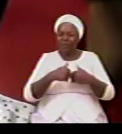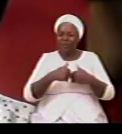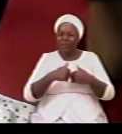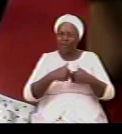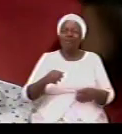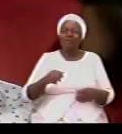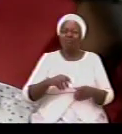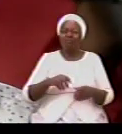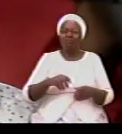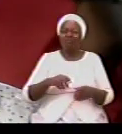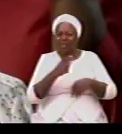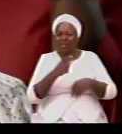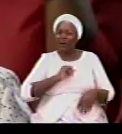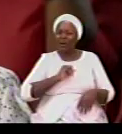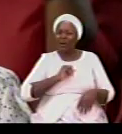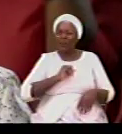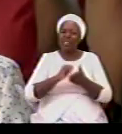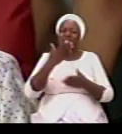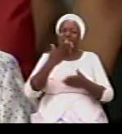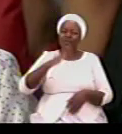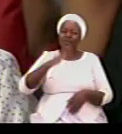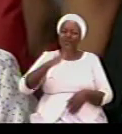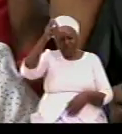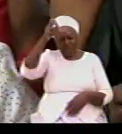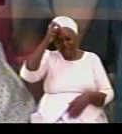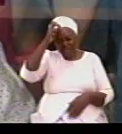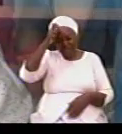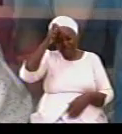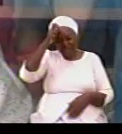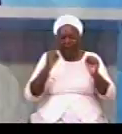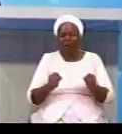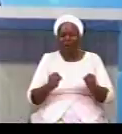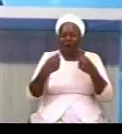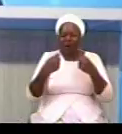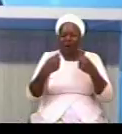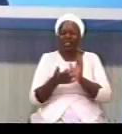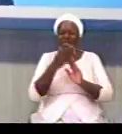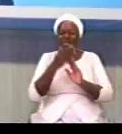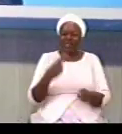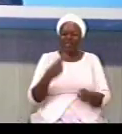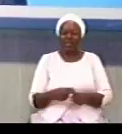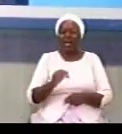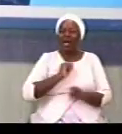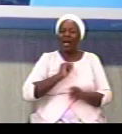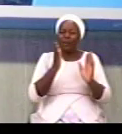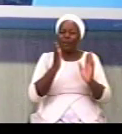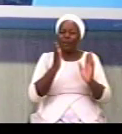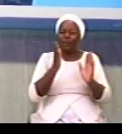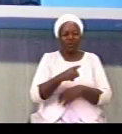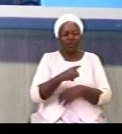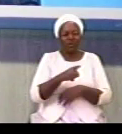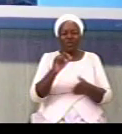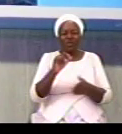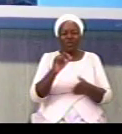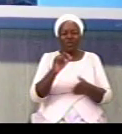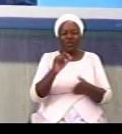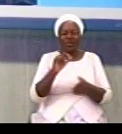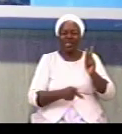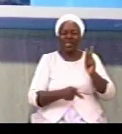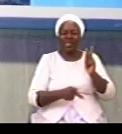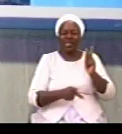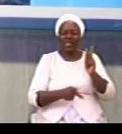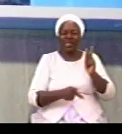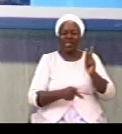name. I pray for those who have any kind of a heart problem or breathing problem and the